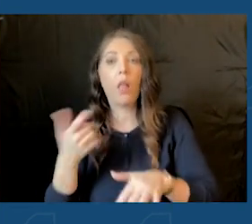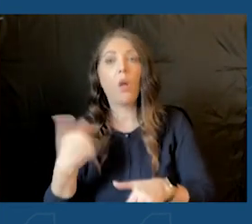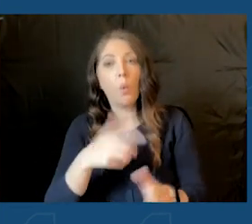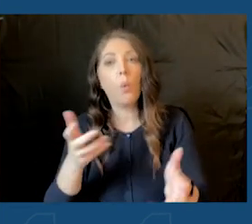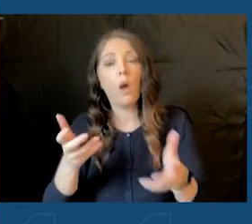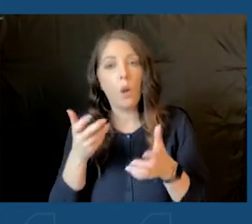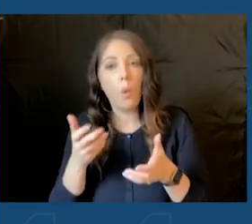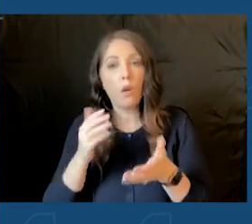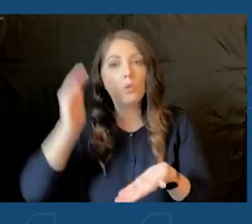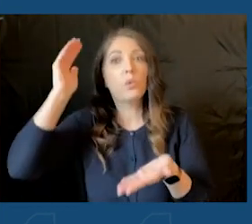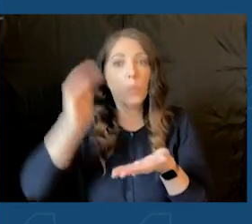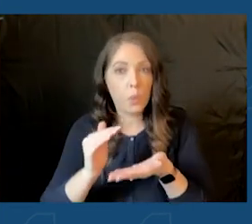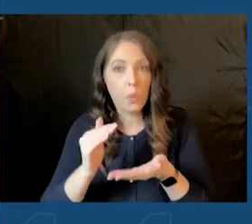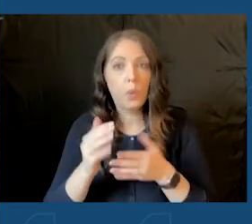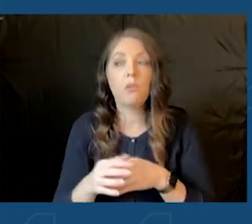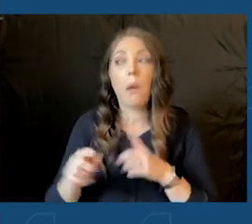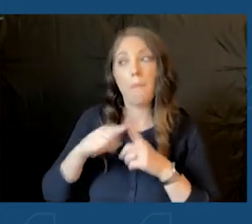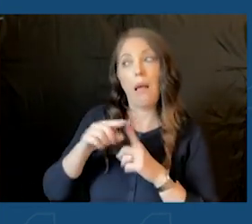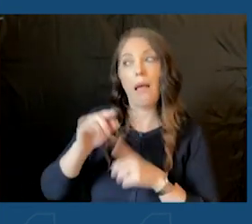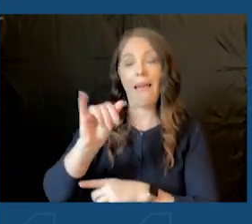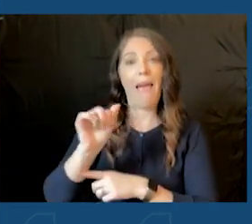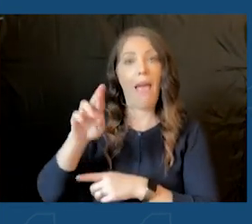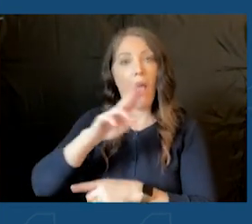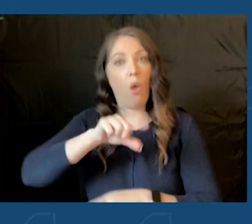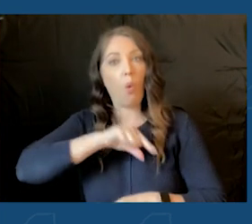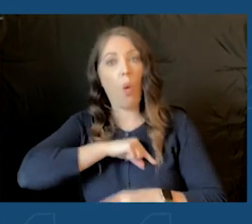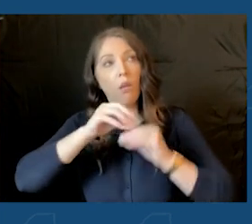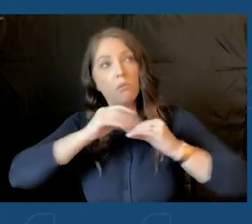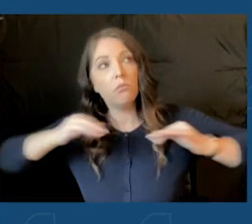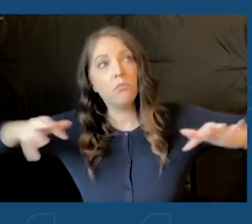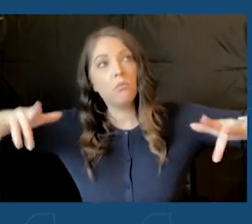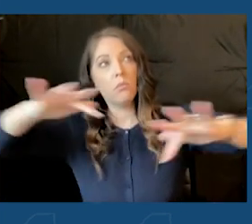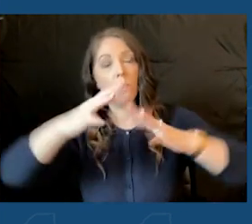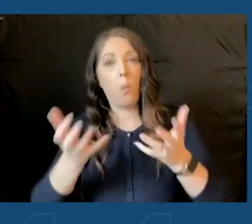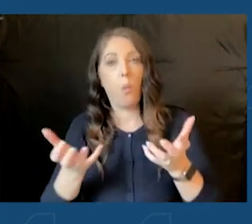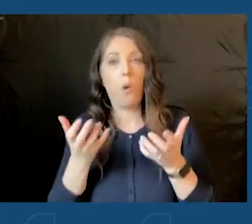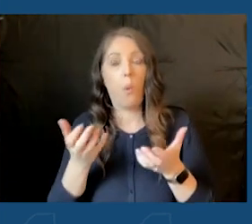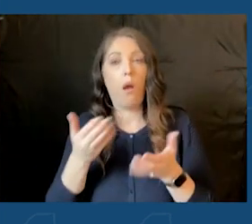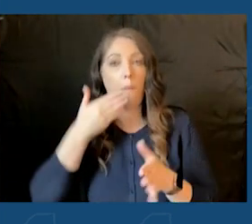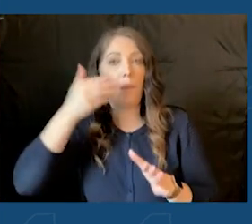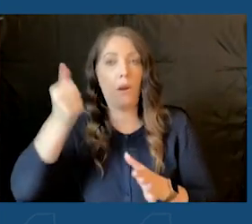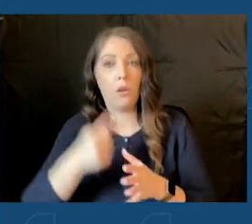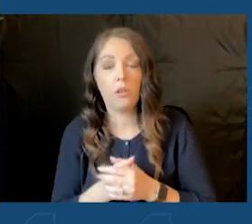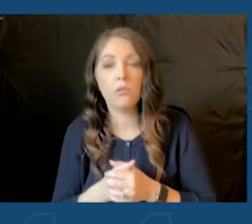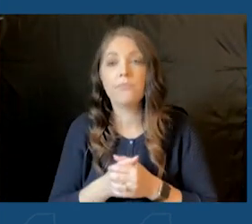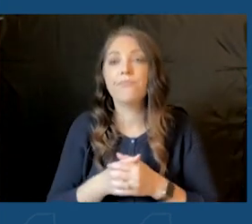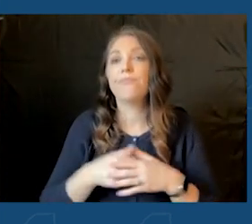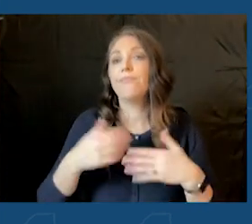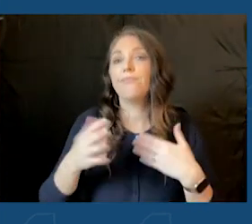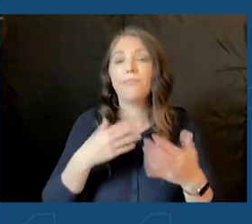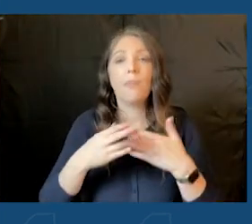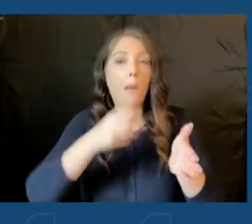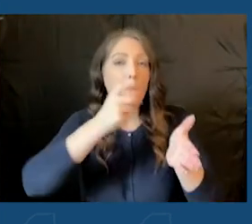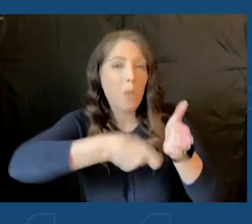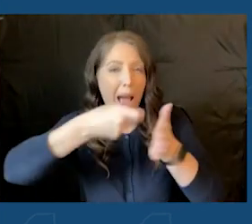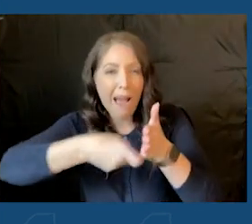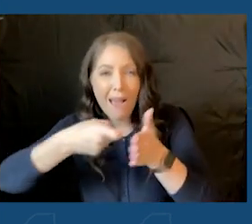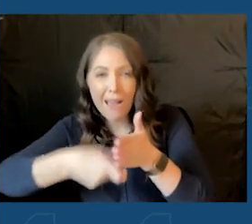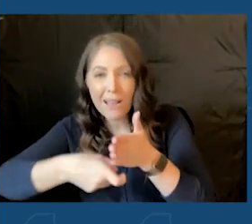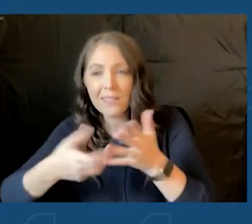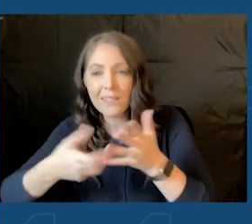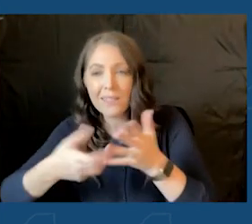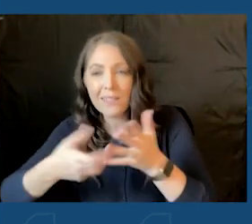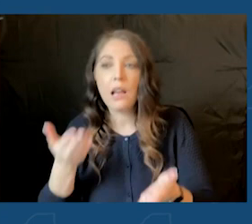air quality. But depending on what version of it in terms of the pricing and so on that you choose, there may be